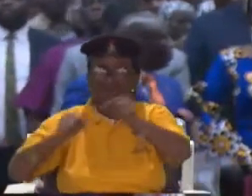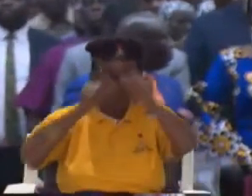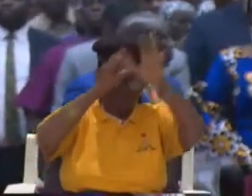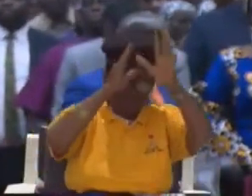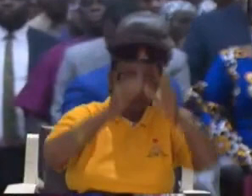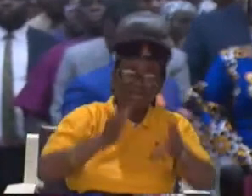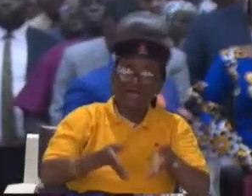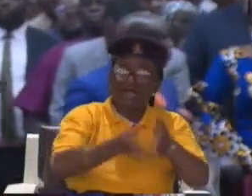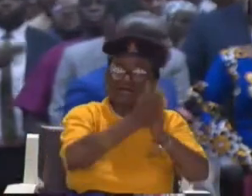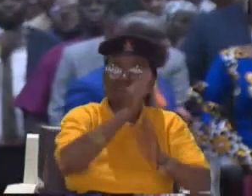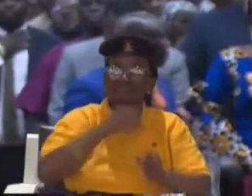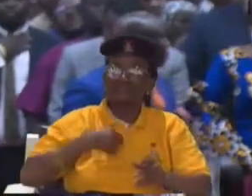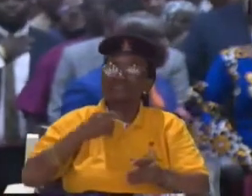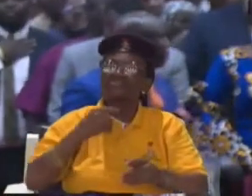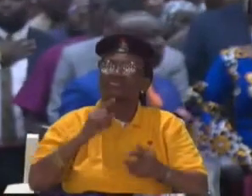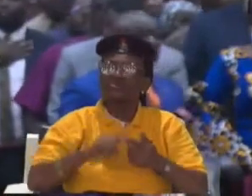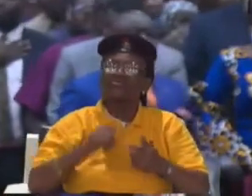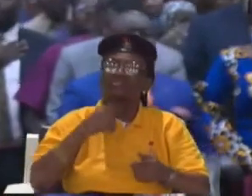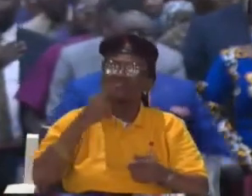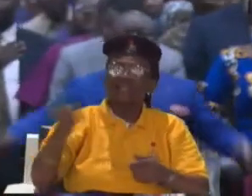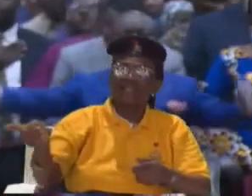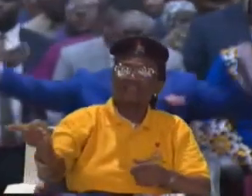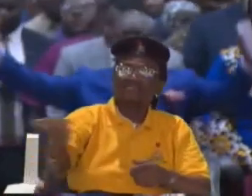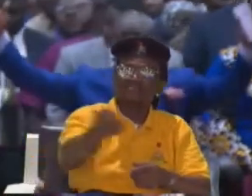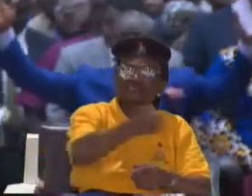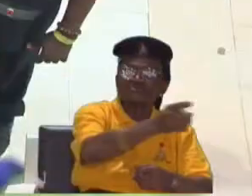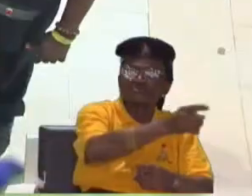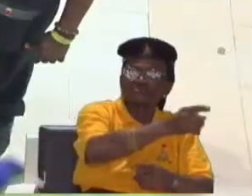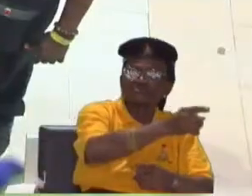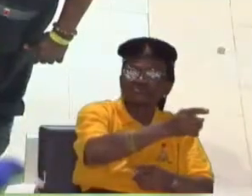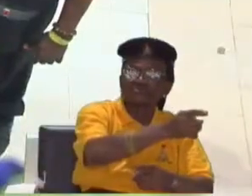to tell you, baba mi si ni ki n so fun o,